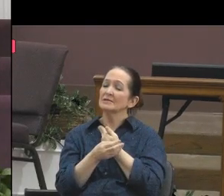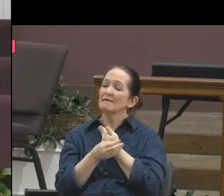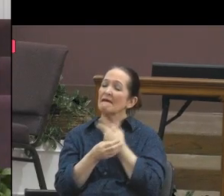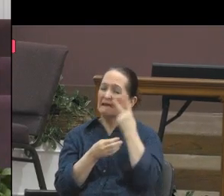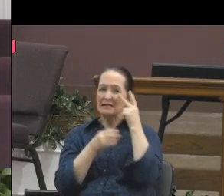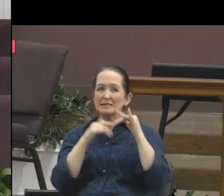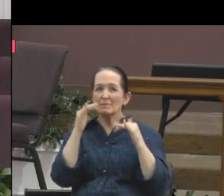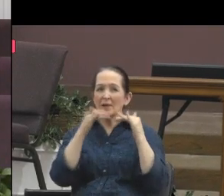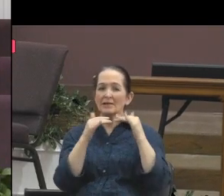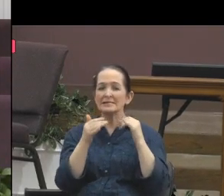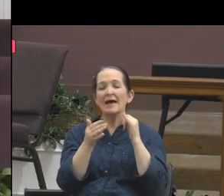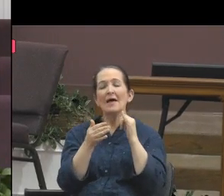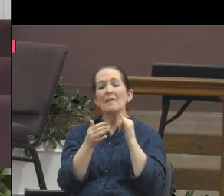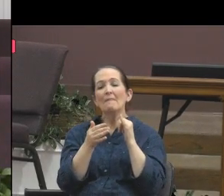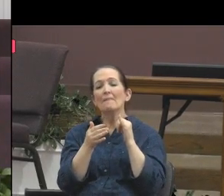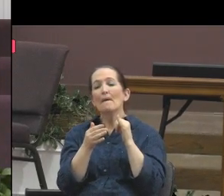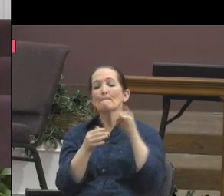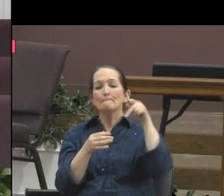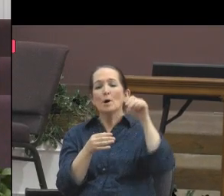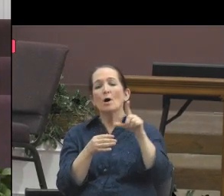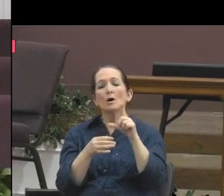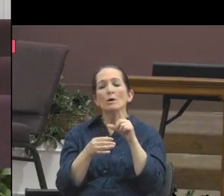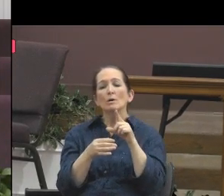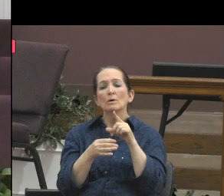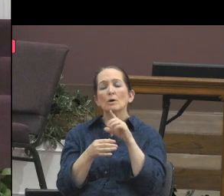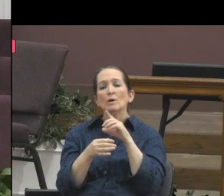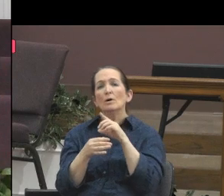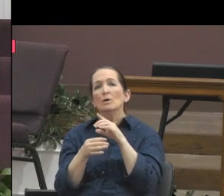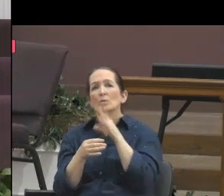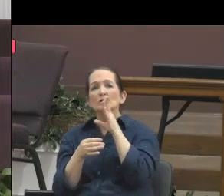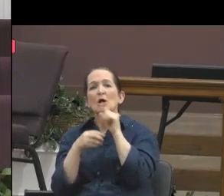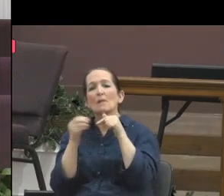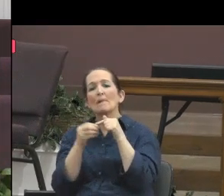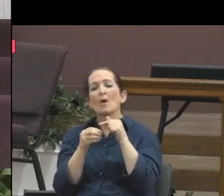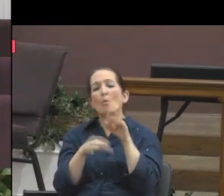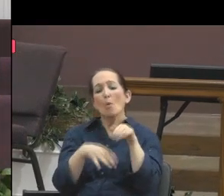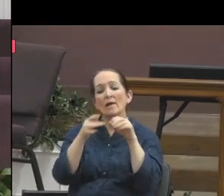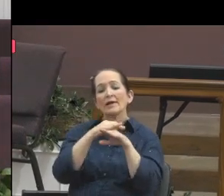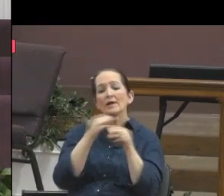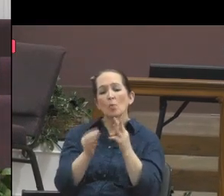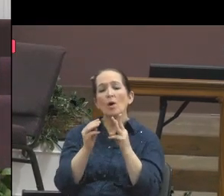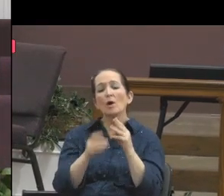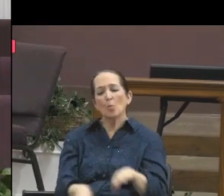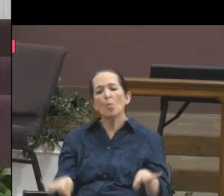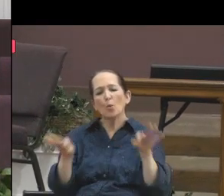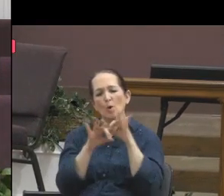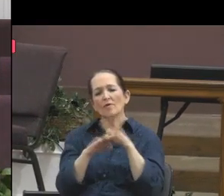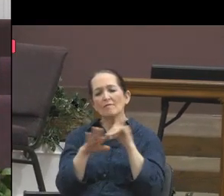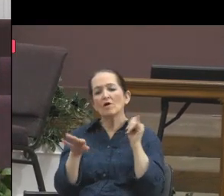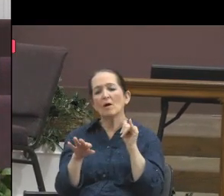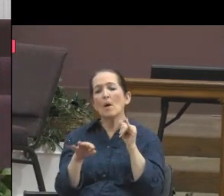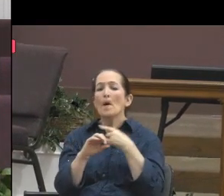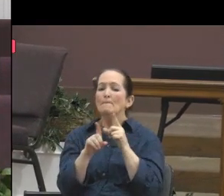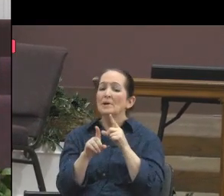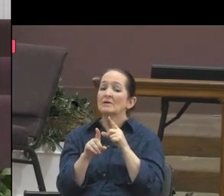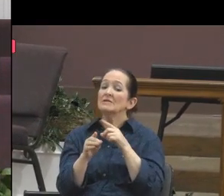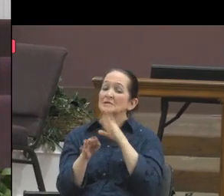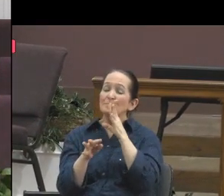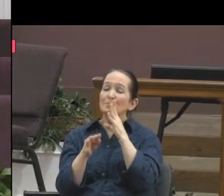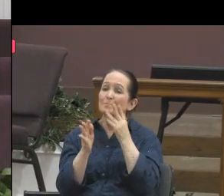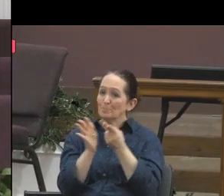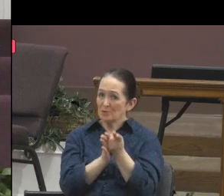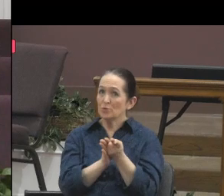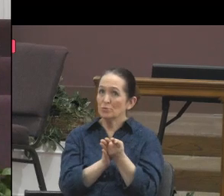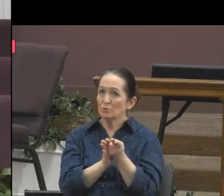about. Walking the walk, walk in a manner worthy of the calling. But also talk the talk, speak the truth.